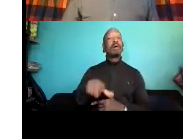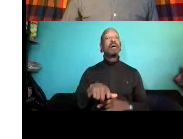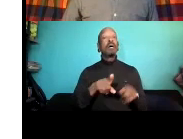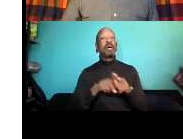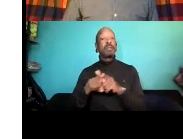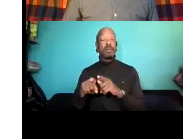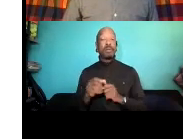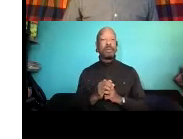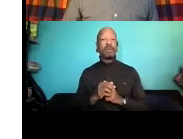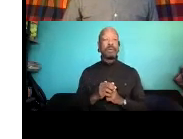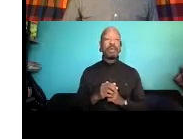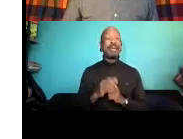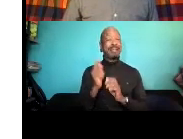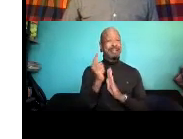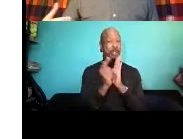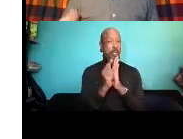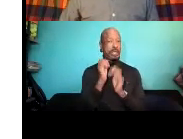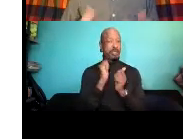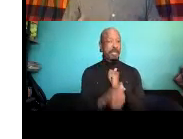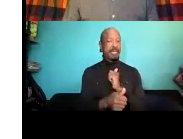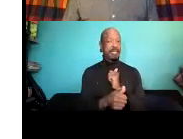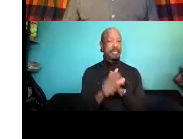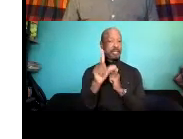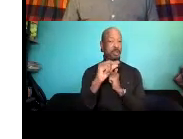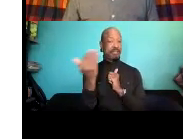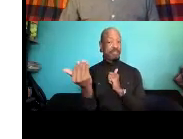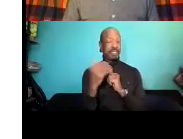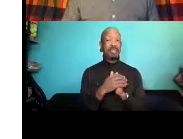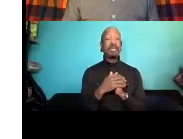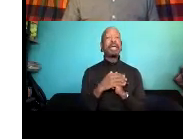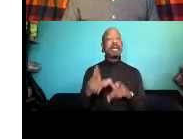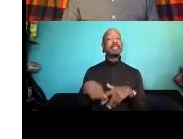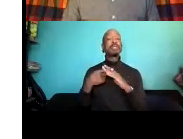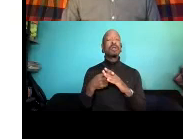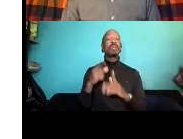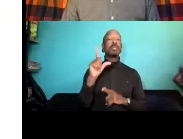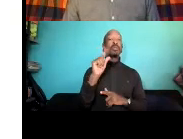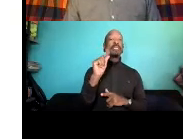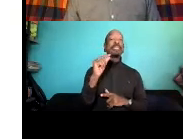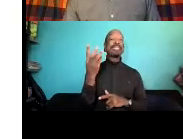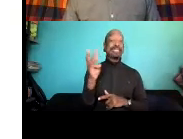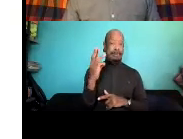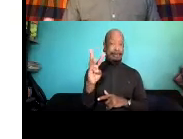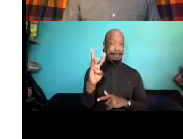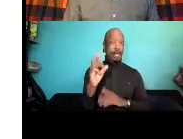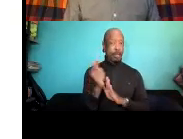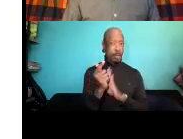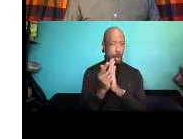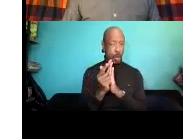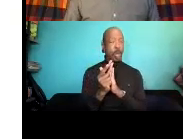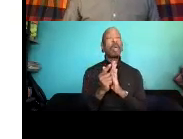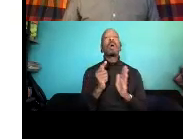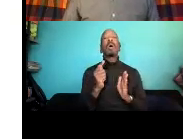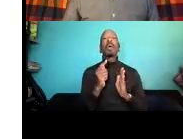this law that was passed in 2015 and went into effect in 2016 was that defined what